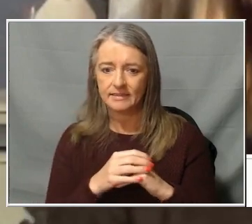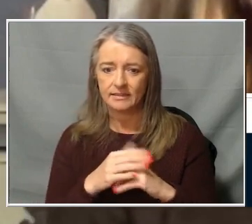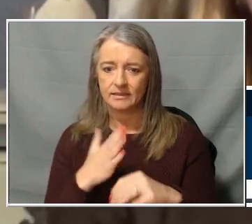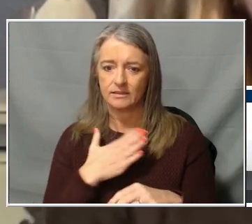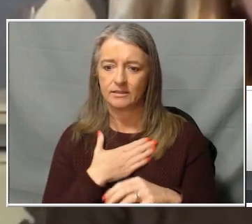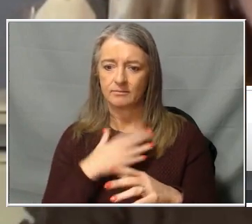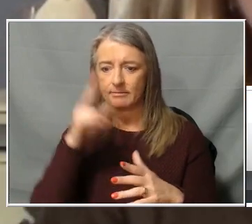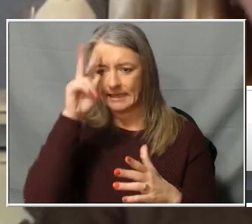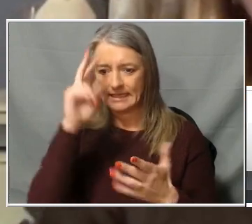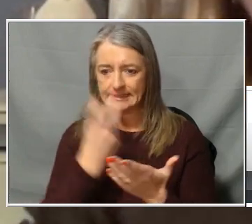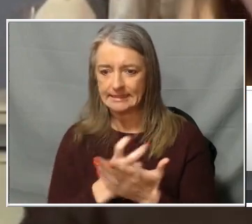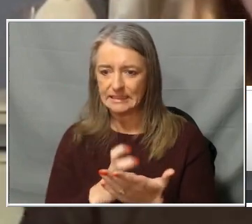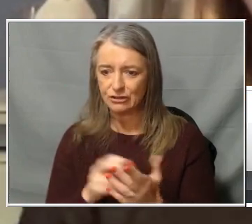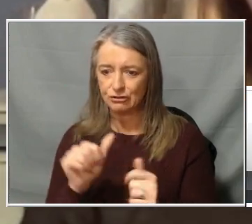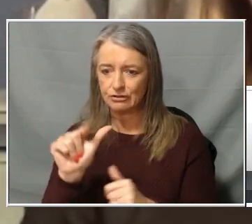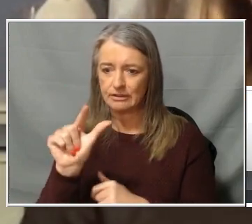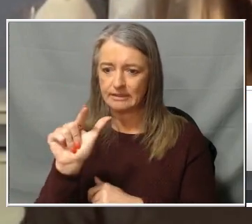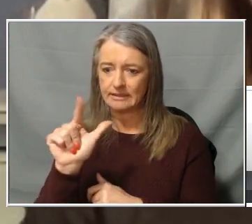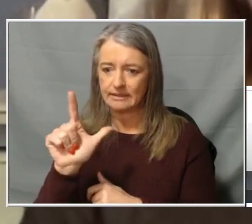my seizure on my leg,